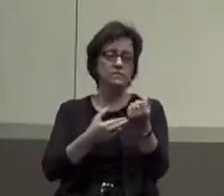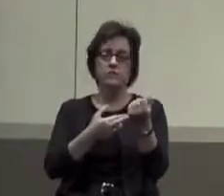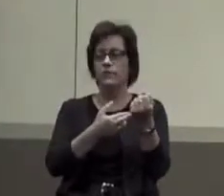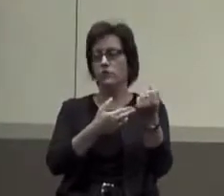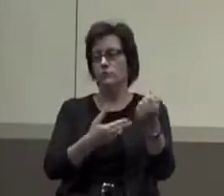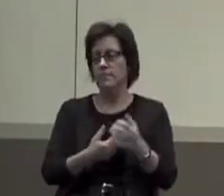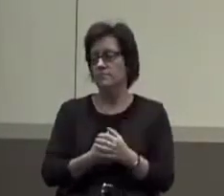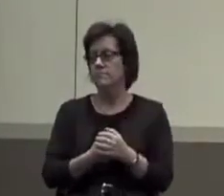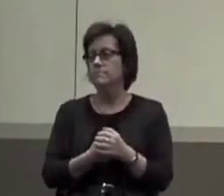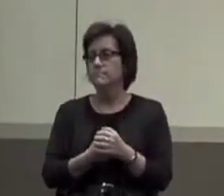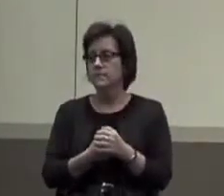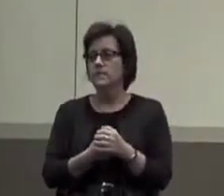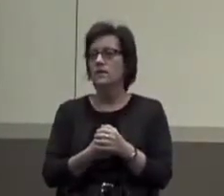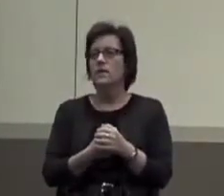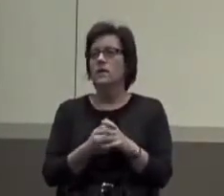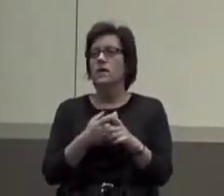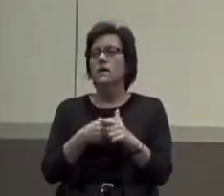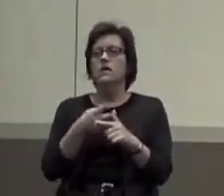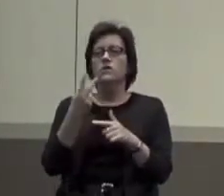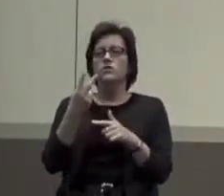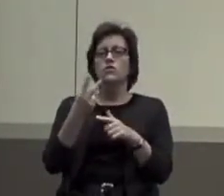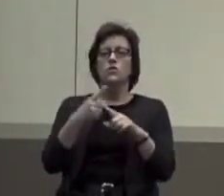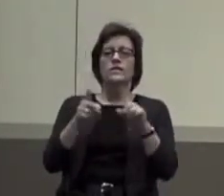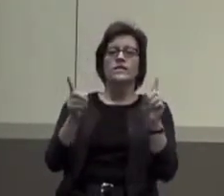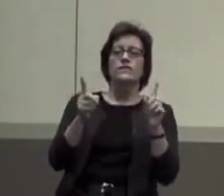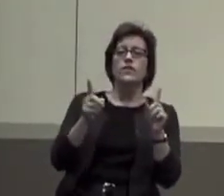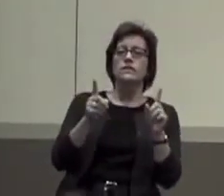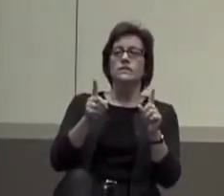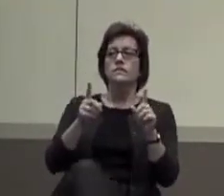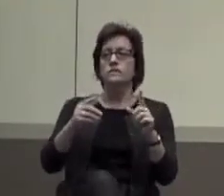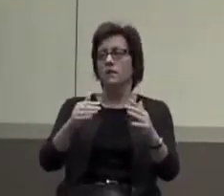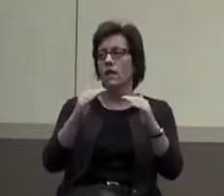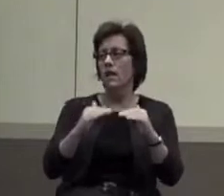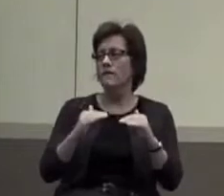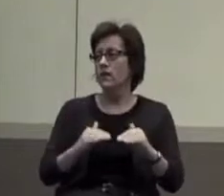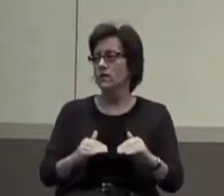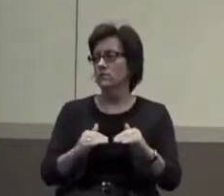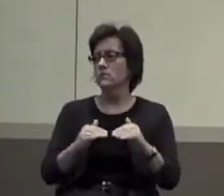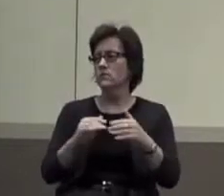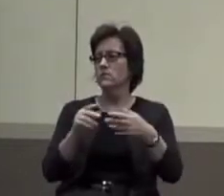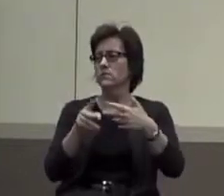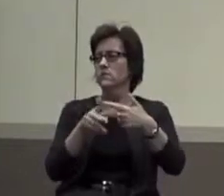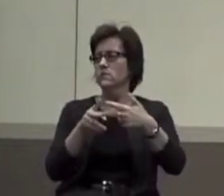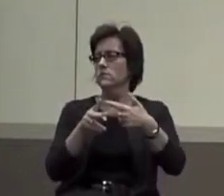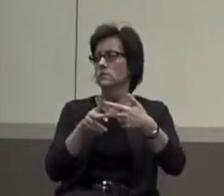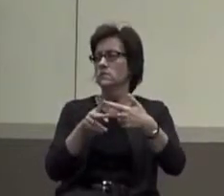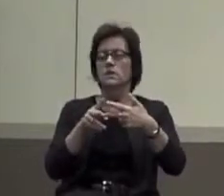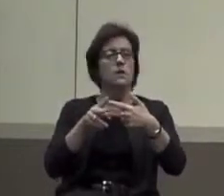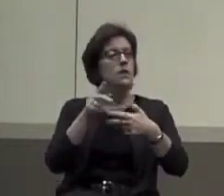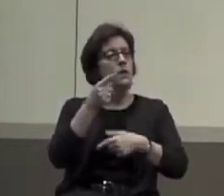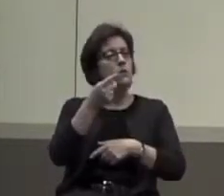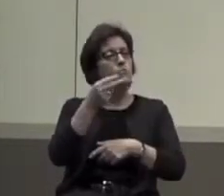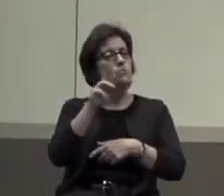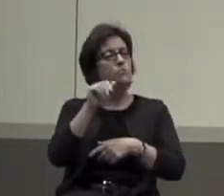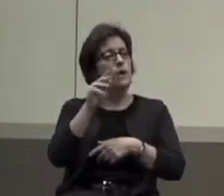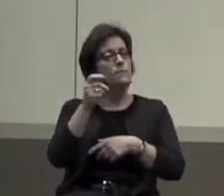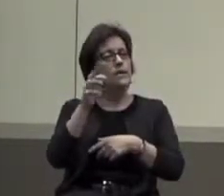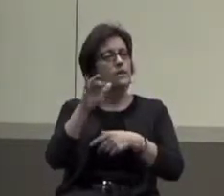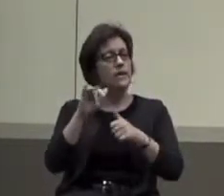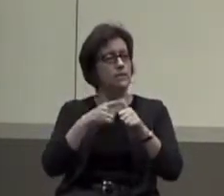And then there's two different sub-levels there. You have primary reinforcers, which have